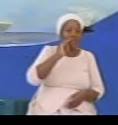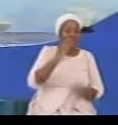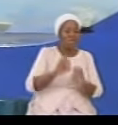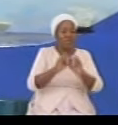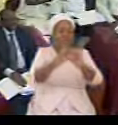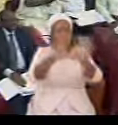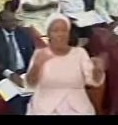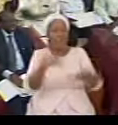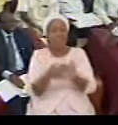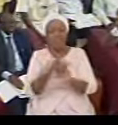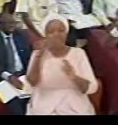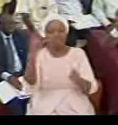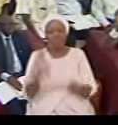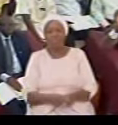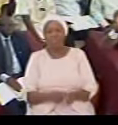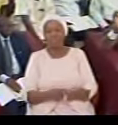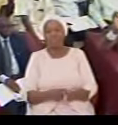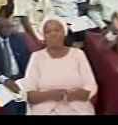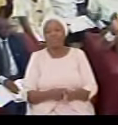bright.